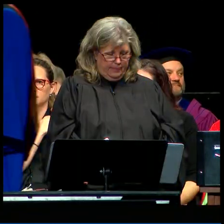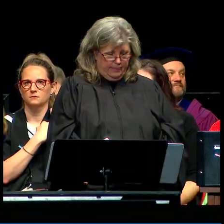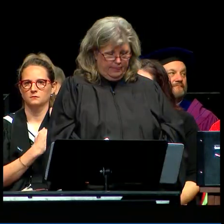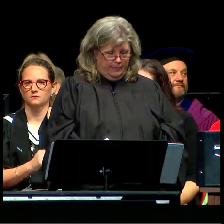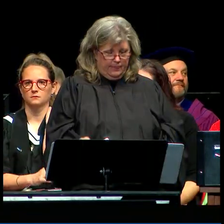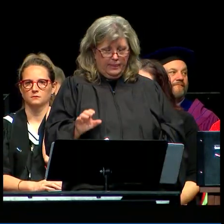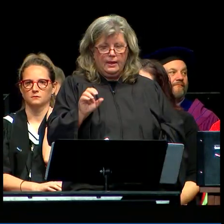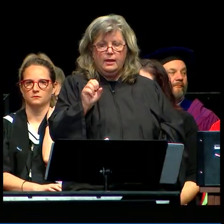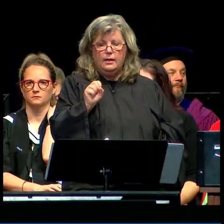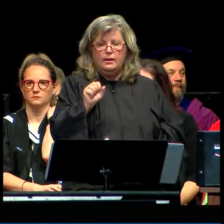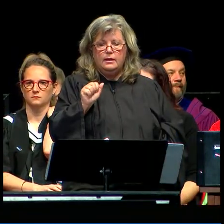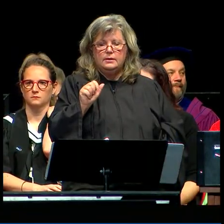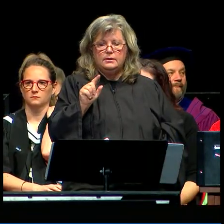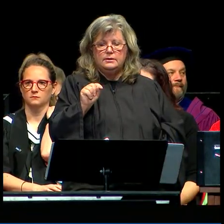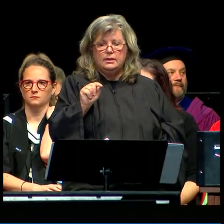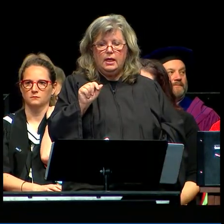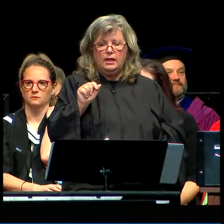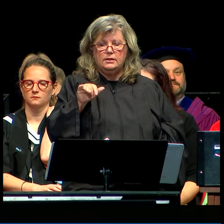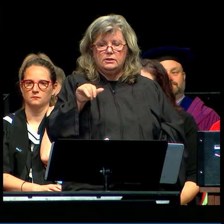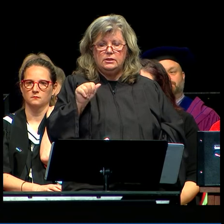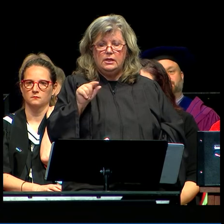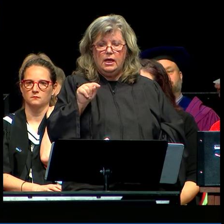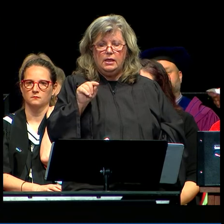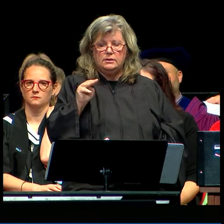Satyatman Gore with distinction.